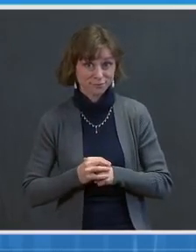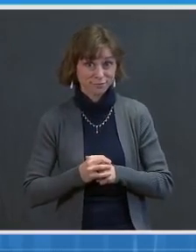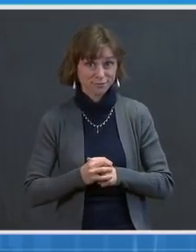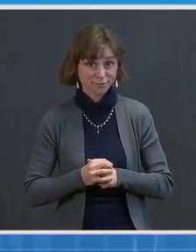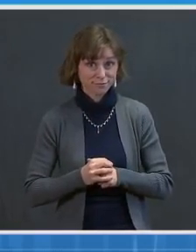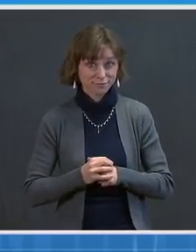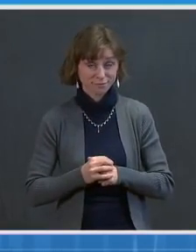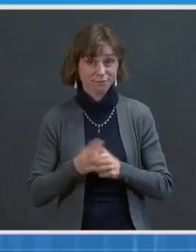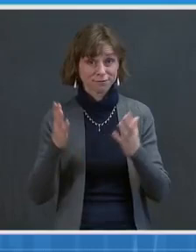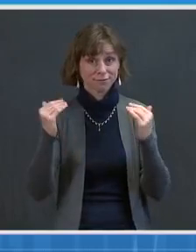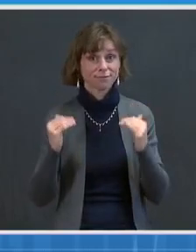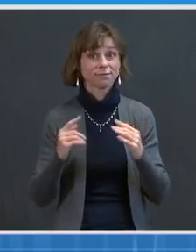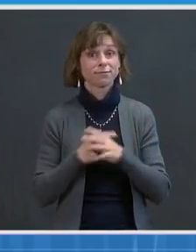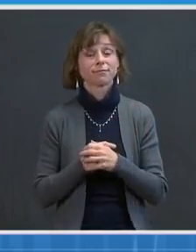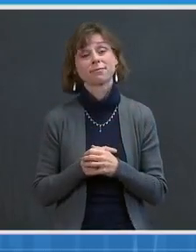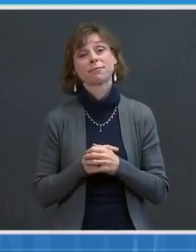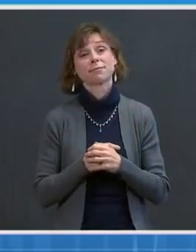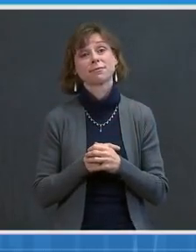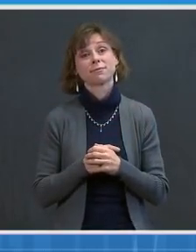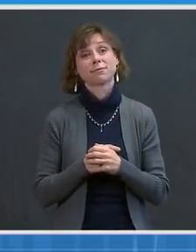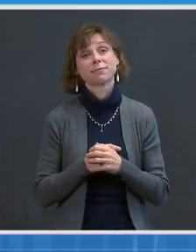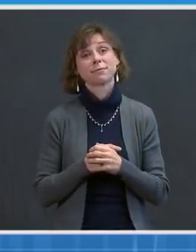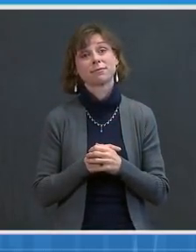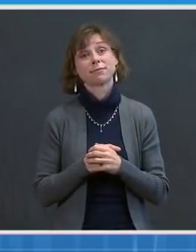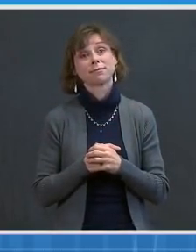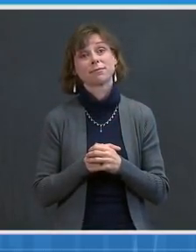Next question, please.